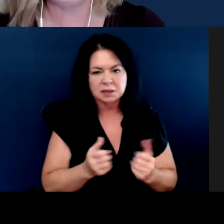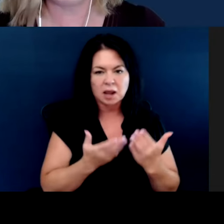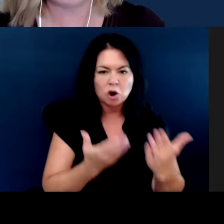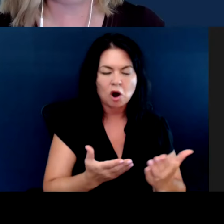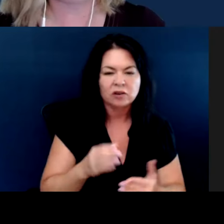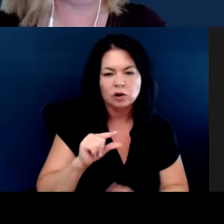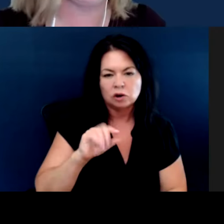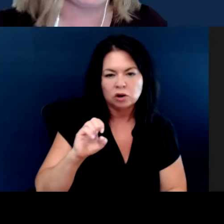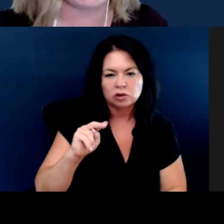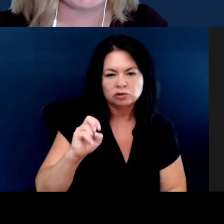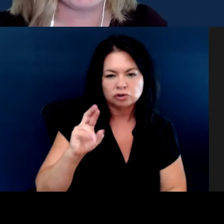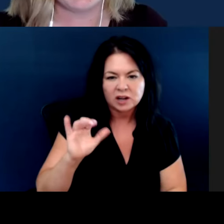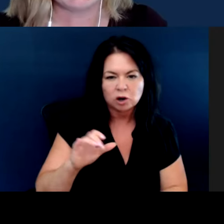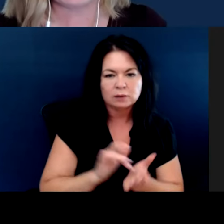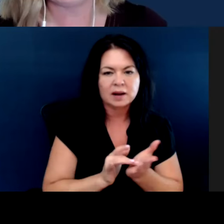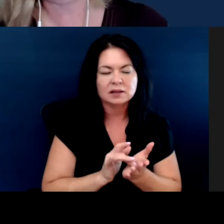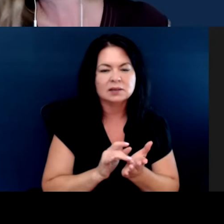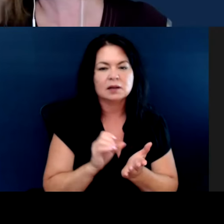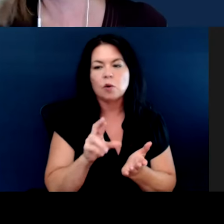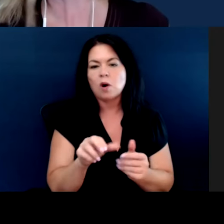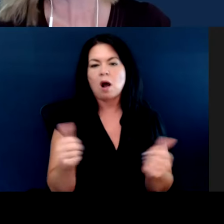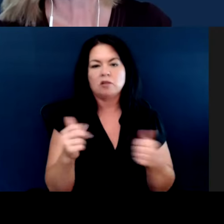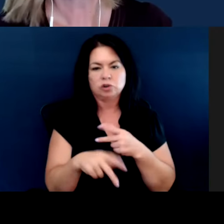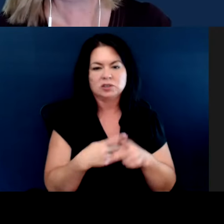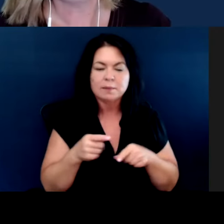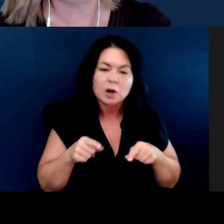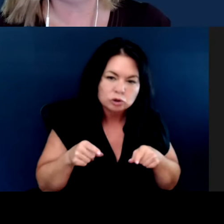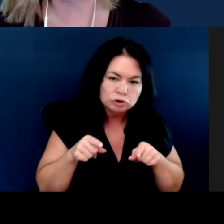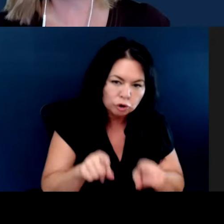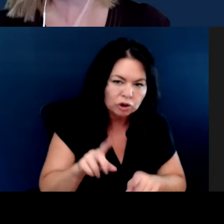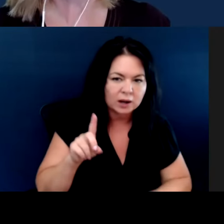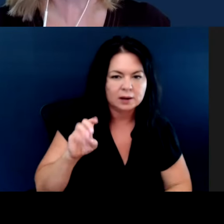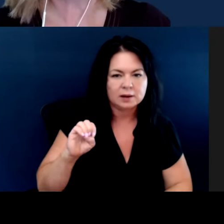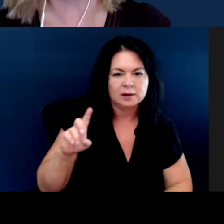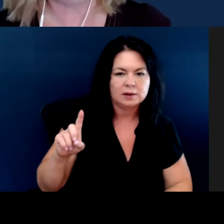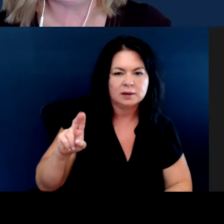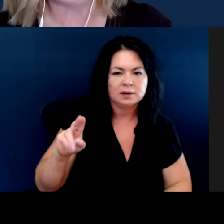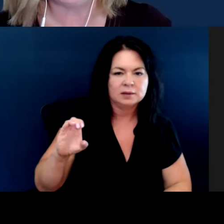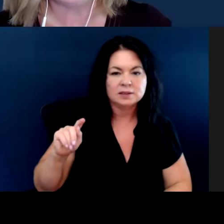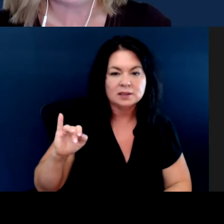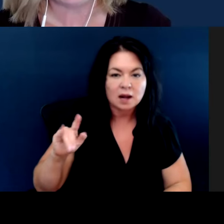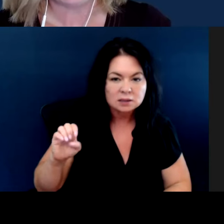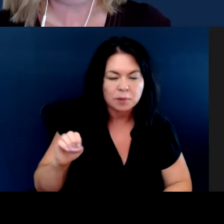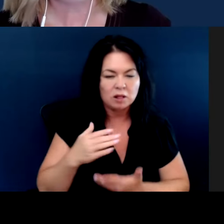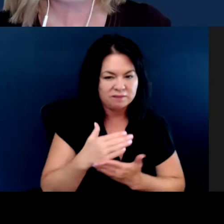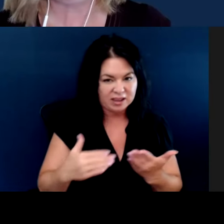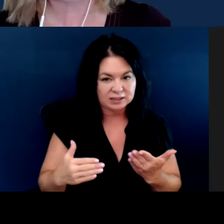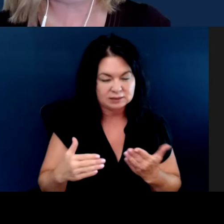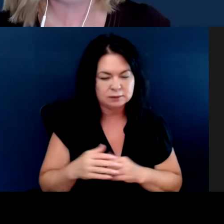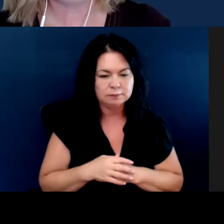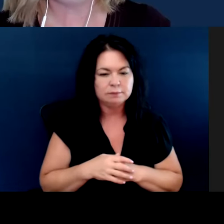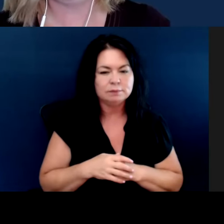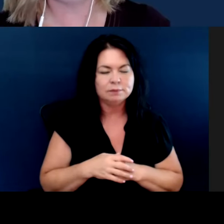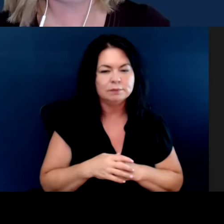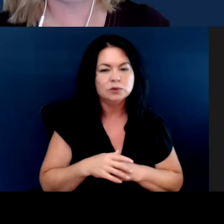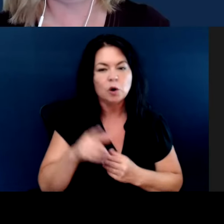at a lower price during the deductible phase. So as a blanket statement here, these plans are